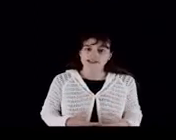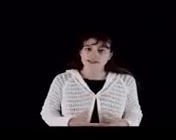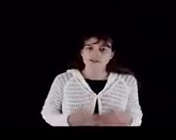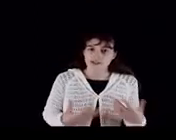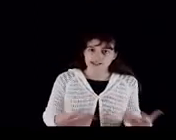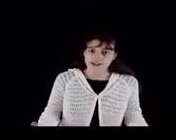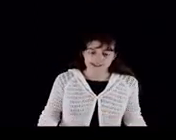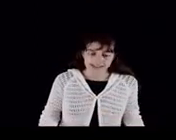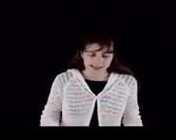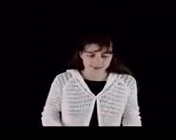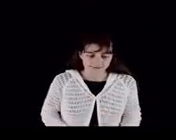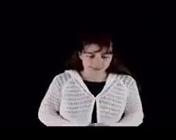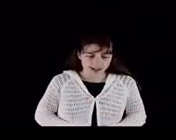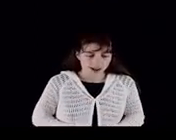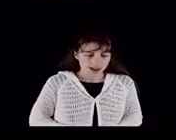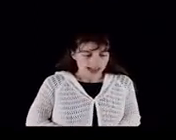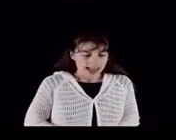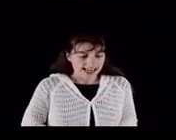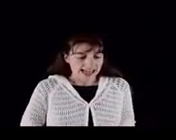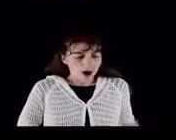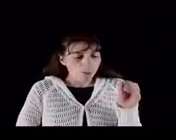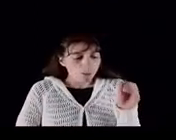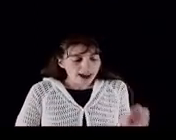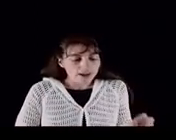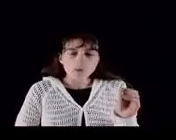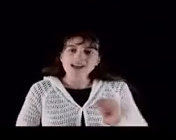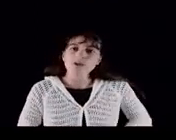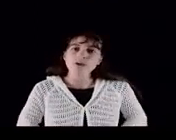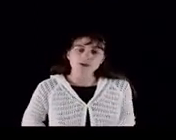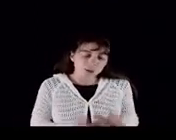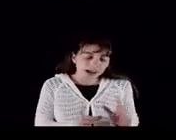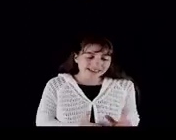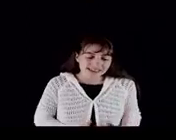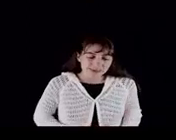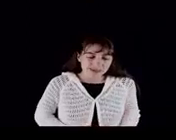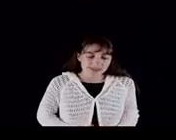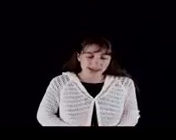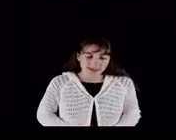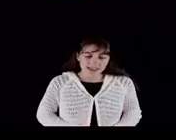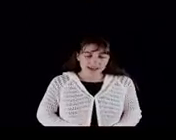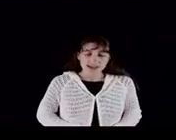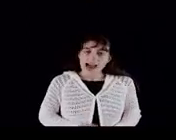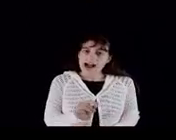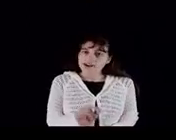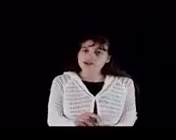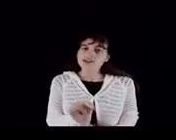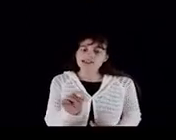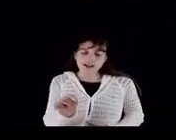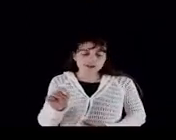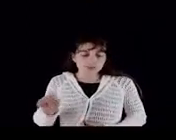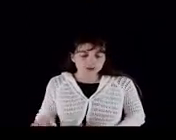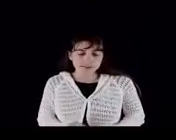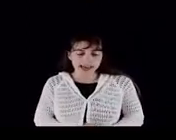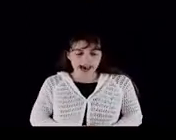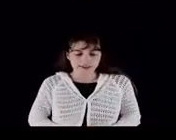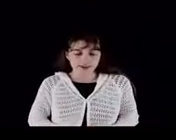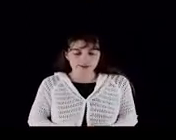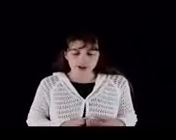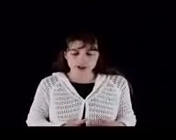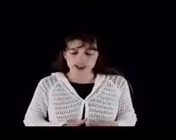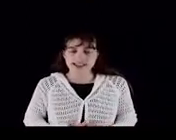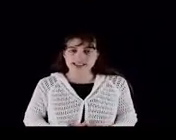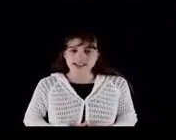government really looks like. One well-ordered, well-disciplined family actually tells more in behalf